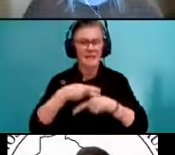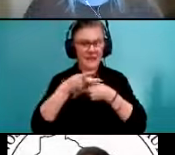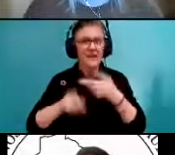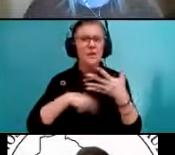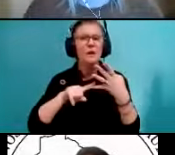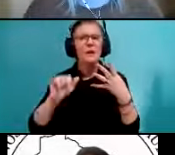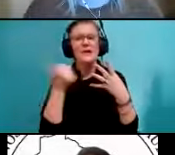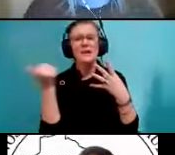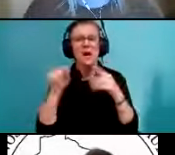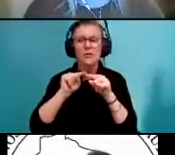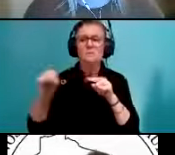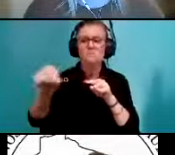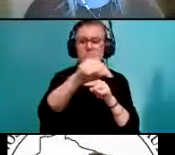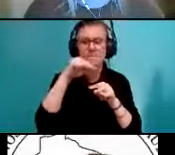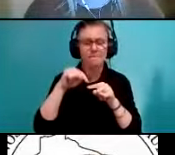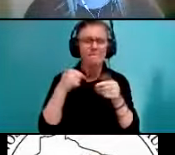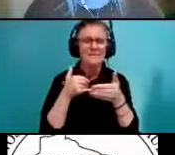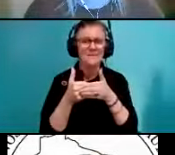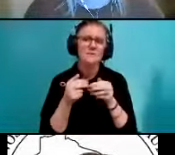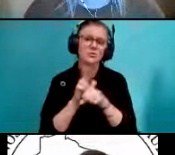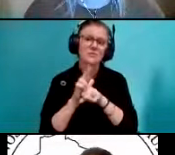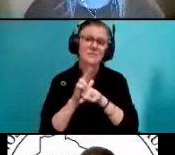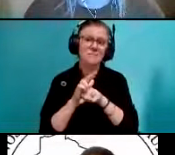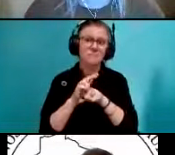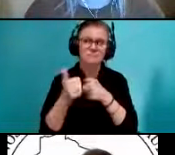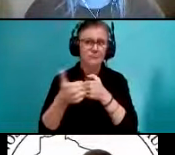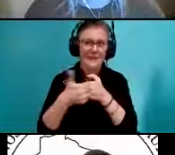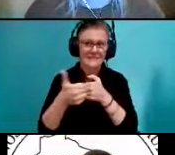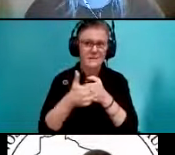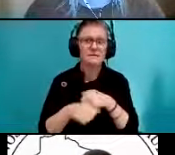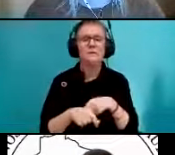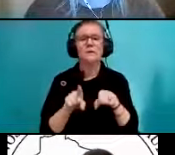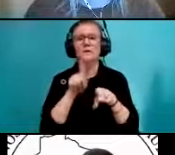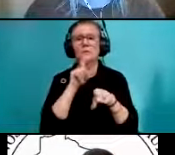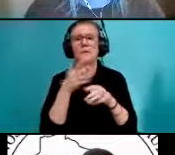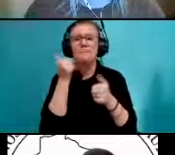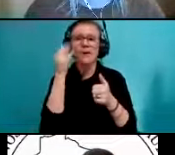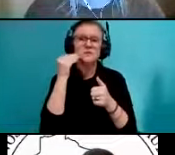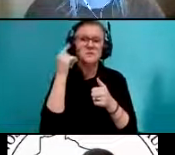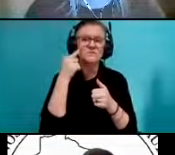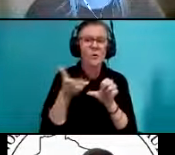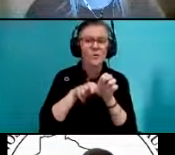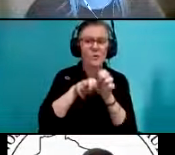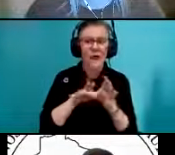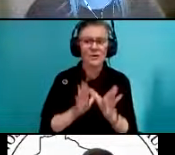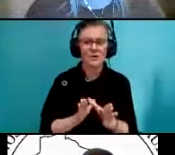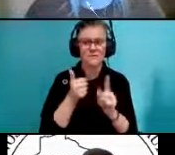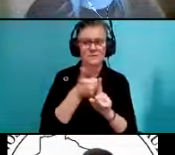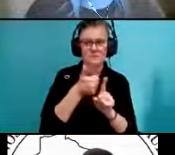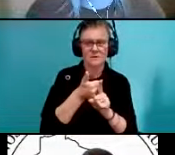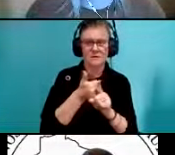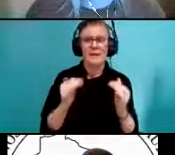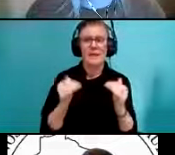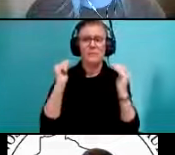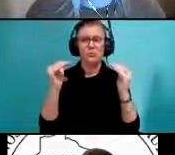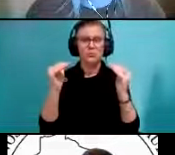other destinations by transit. We want a better experience for transit riders with improved